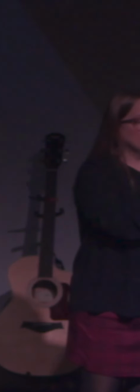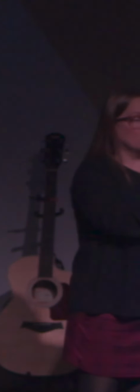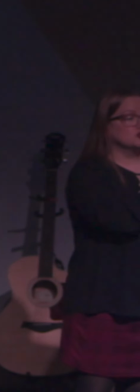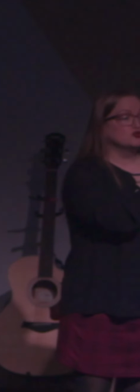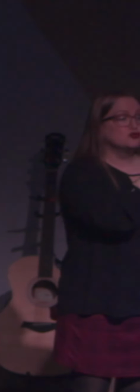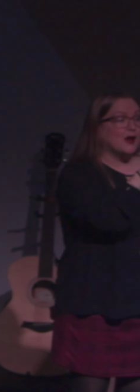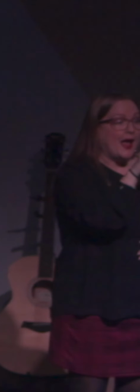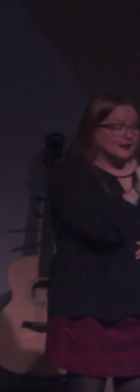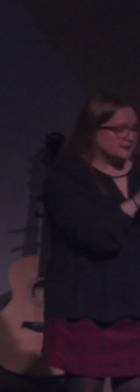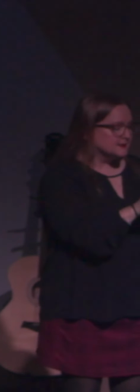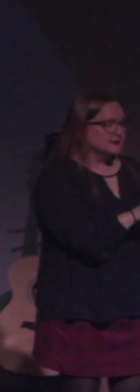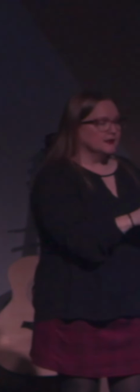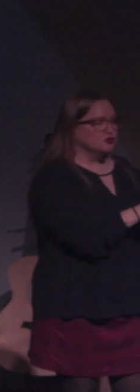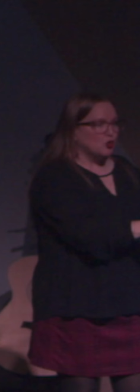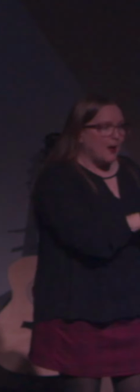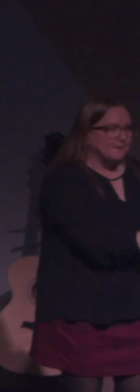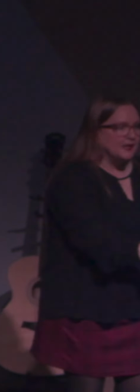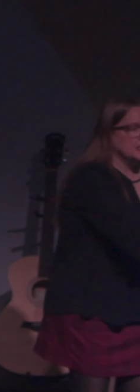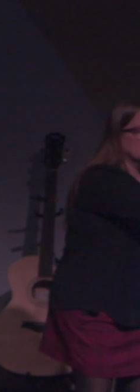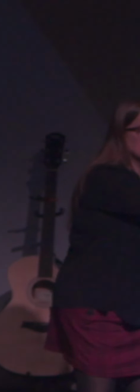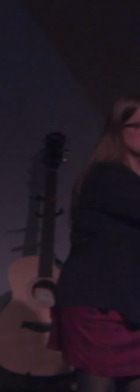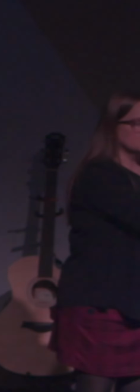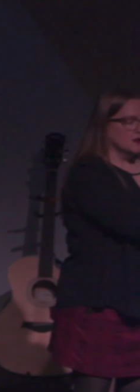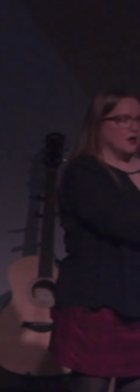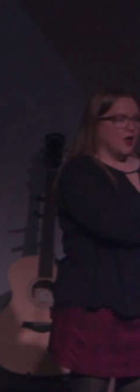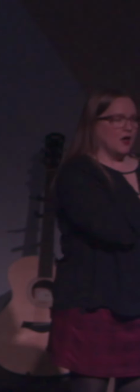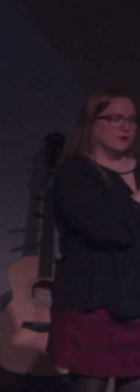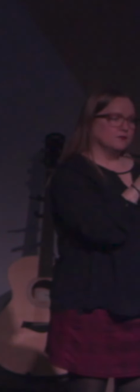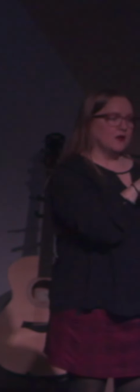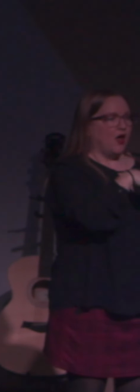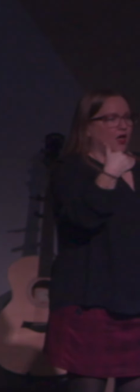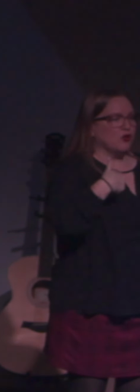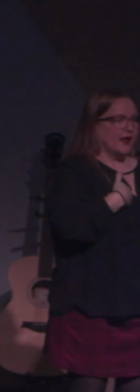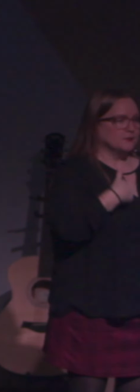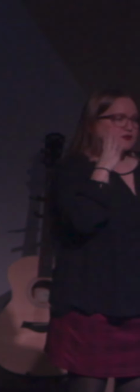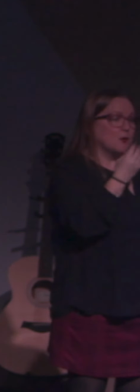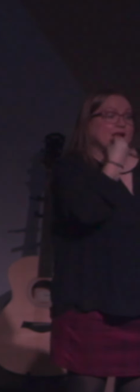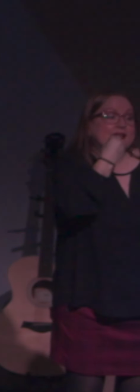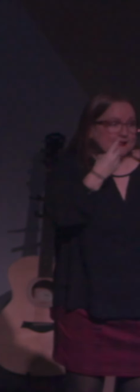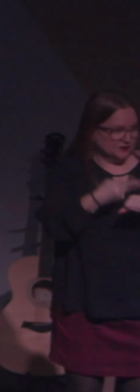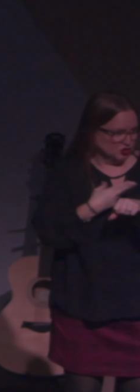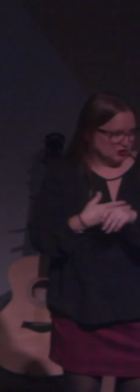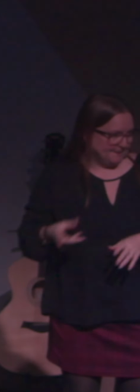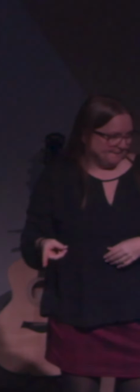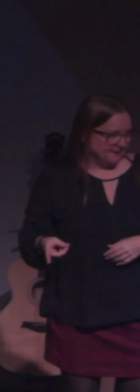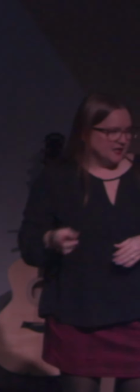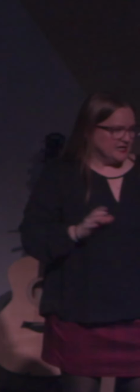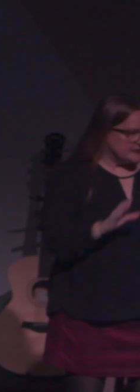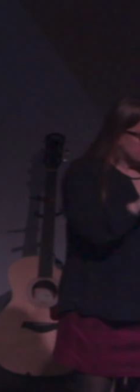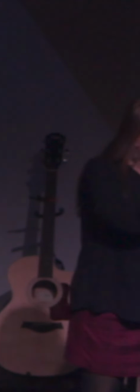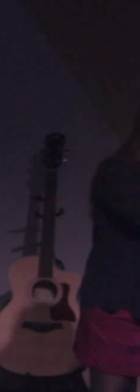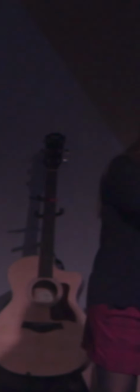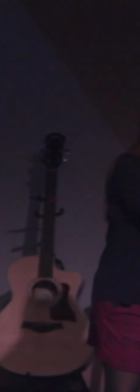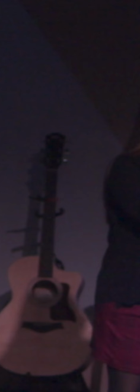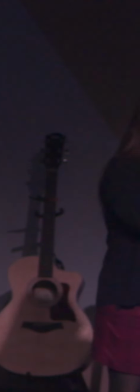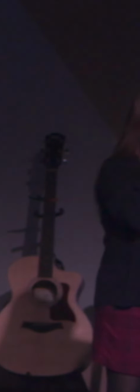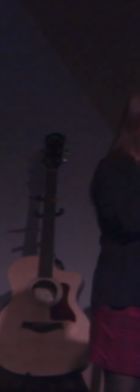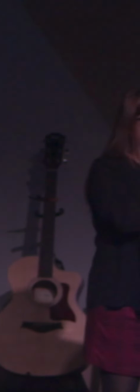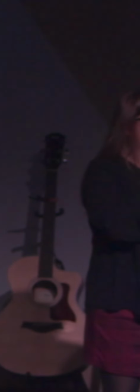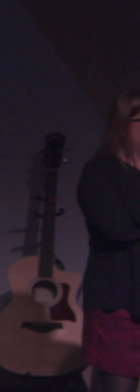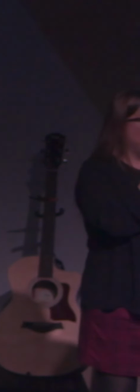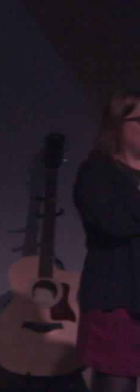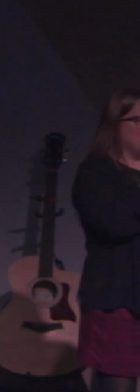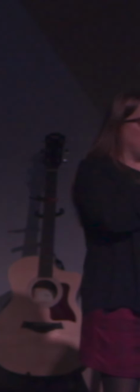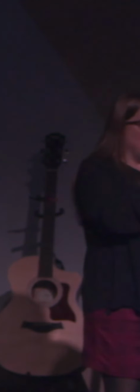look for droppings. He'll look for all kinds of predatory animal behavior in the area to see what he's going to be